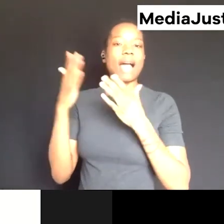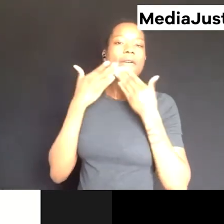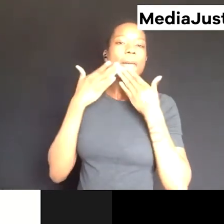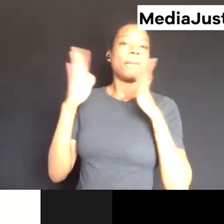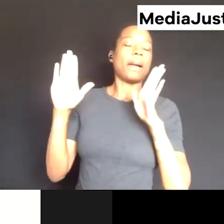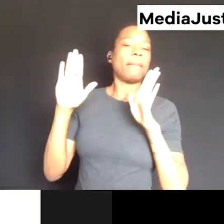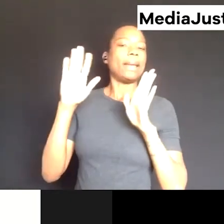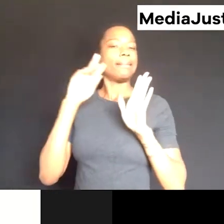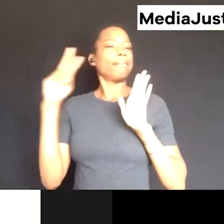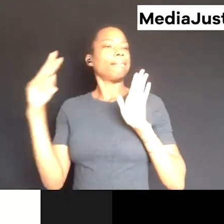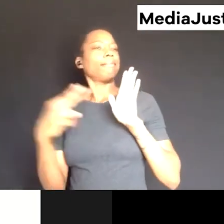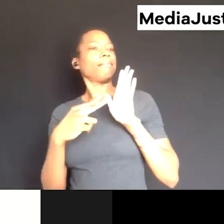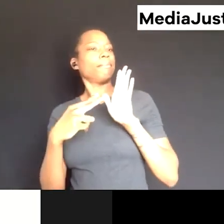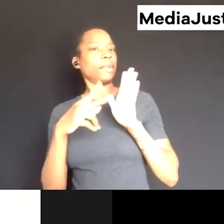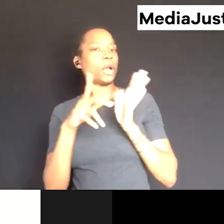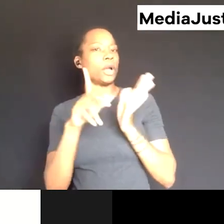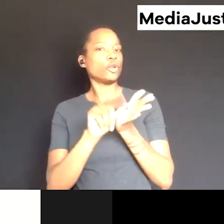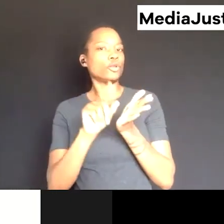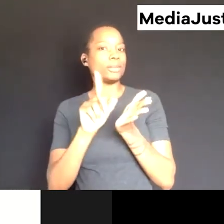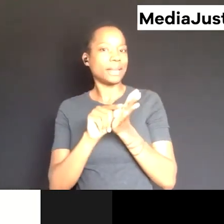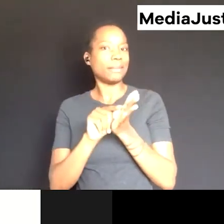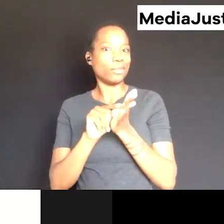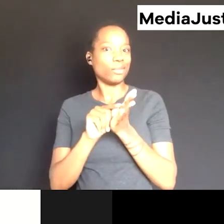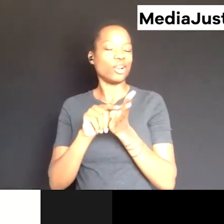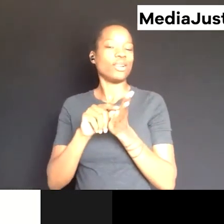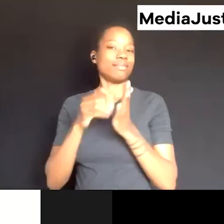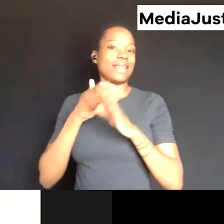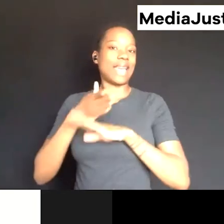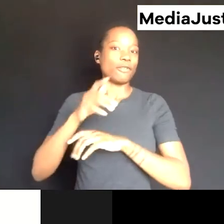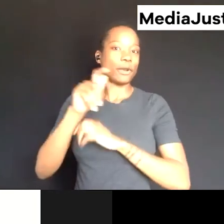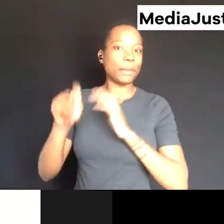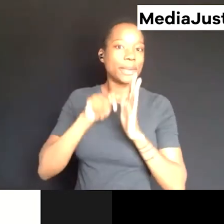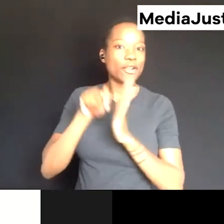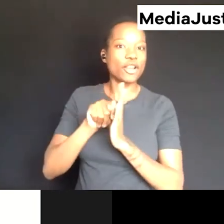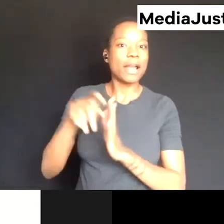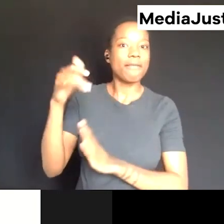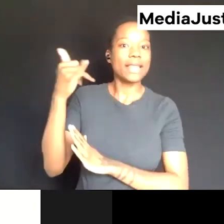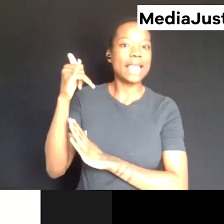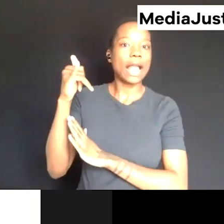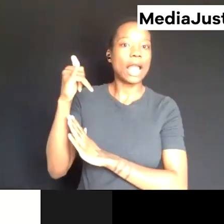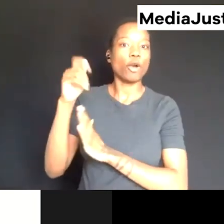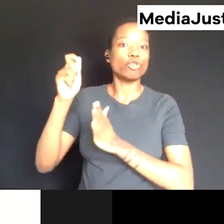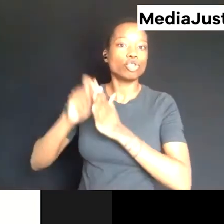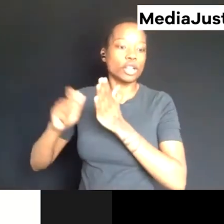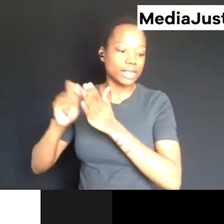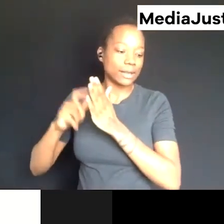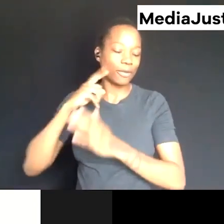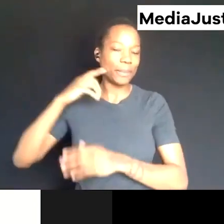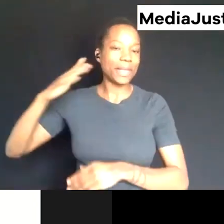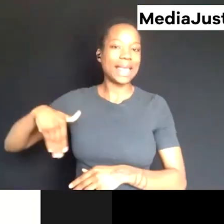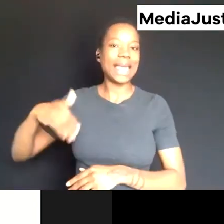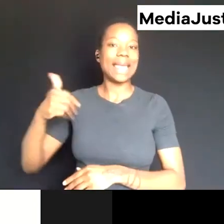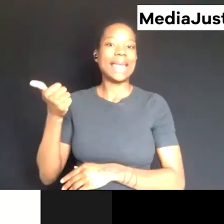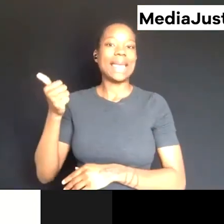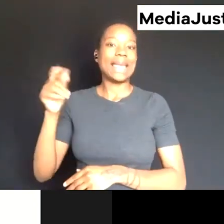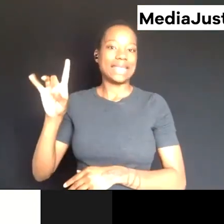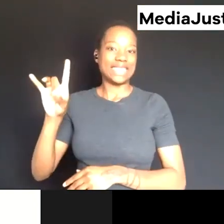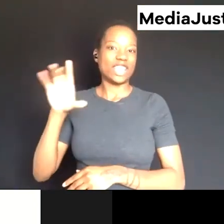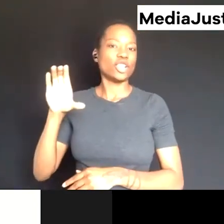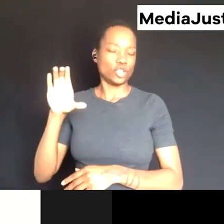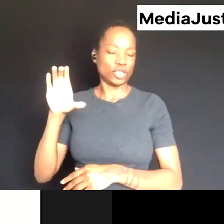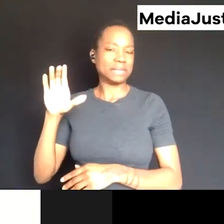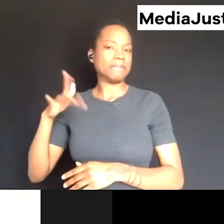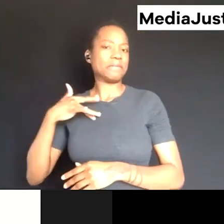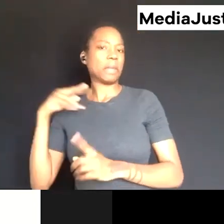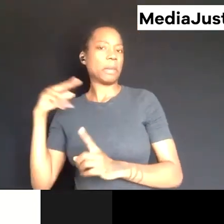know, the period of yellow journalism in the 1800s and the early 1900s, you know, the perception was the newspapers weren't